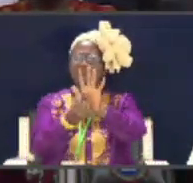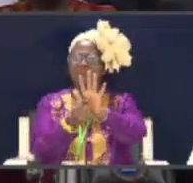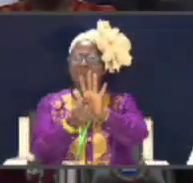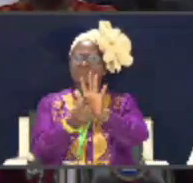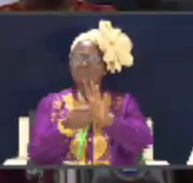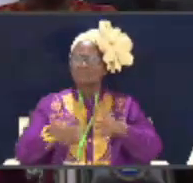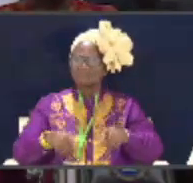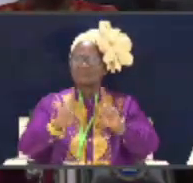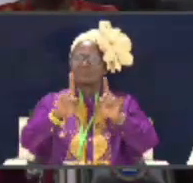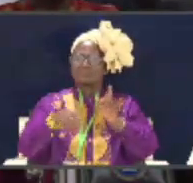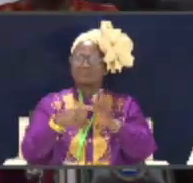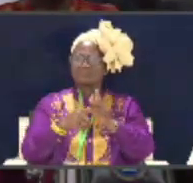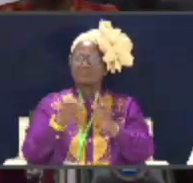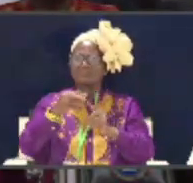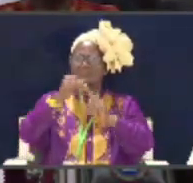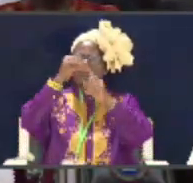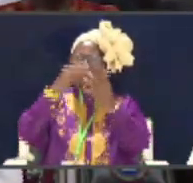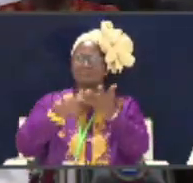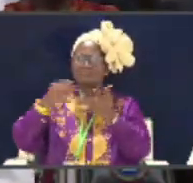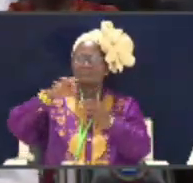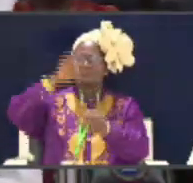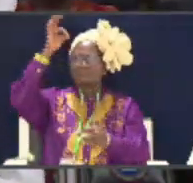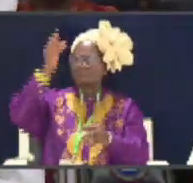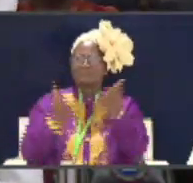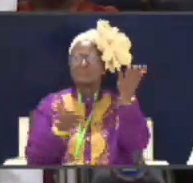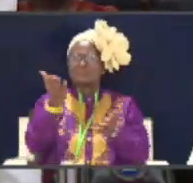during this special Holy Ghost service.